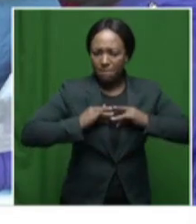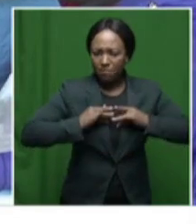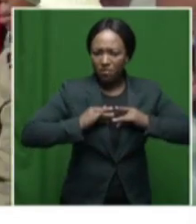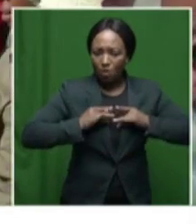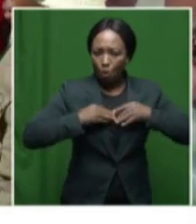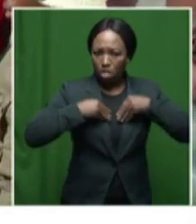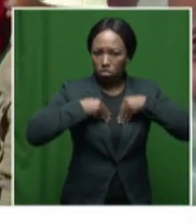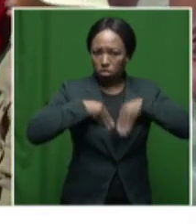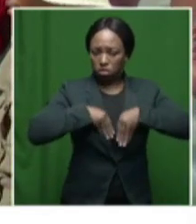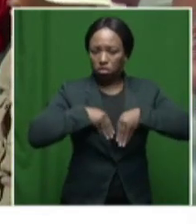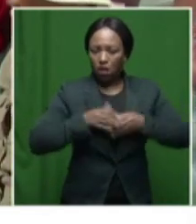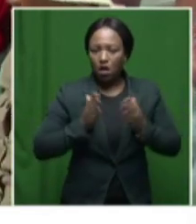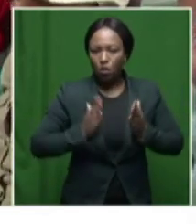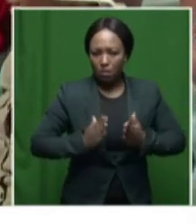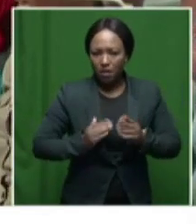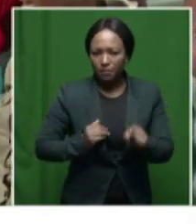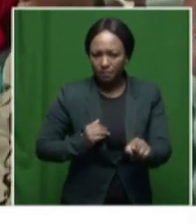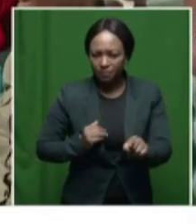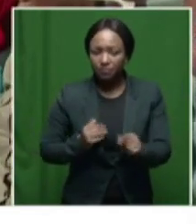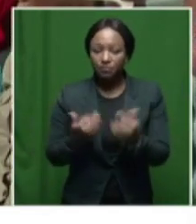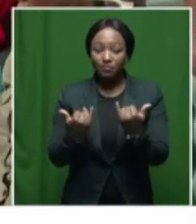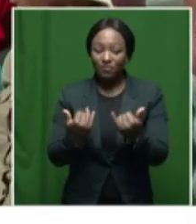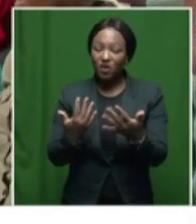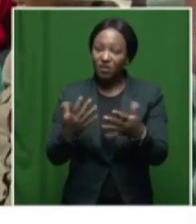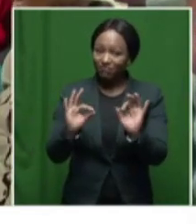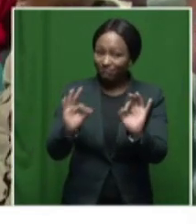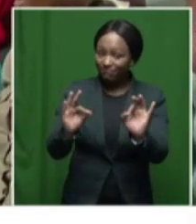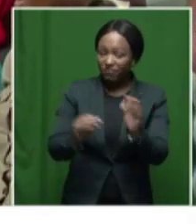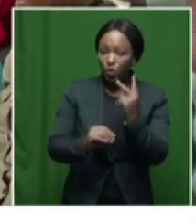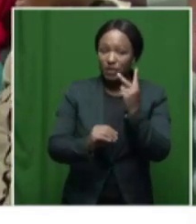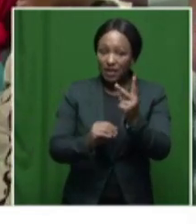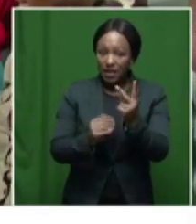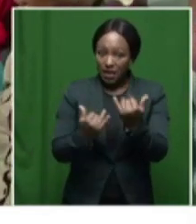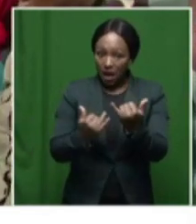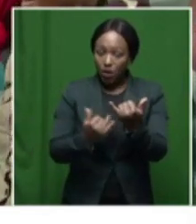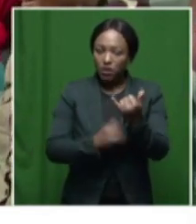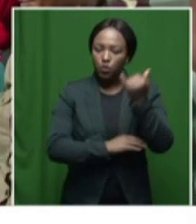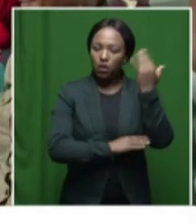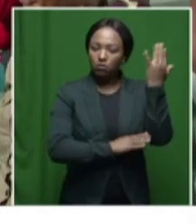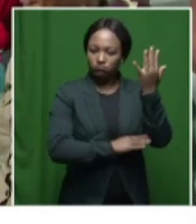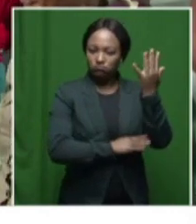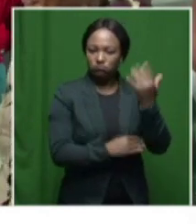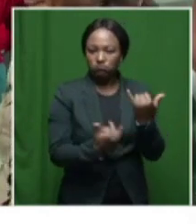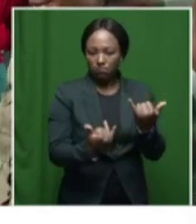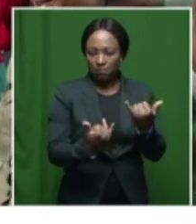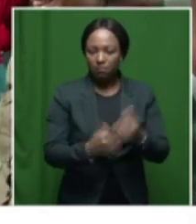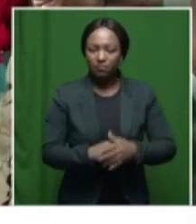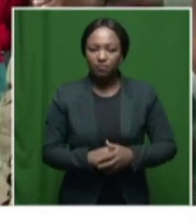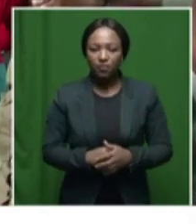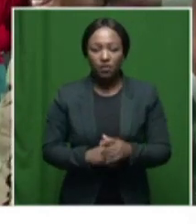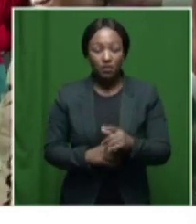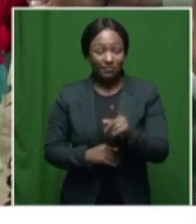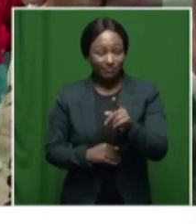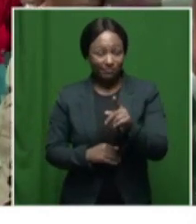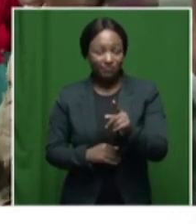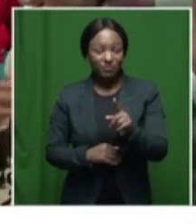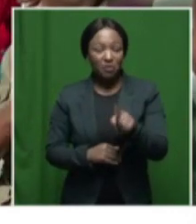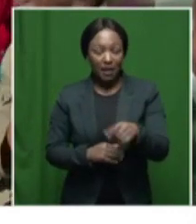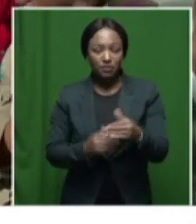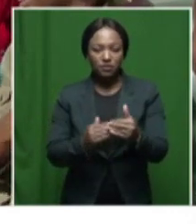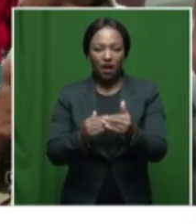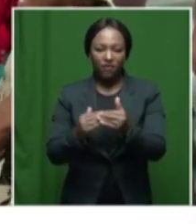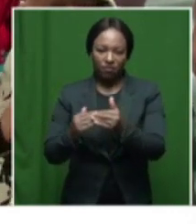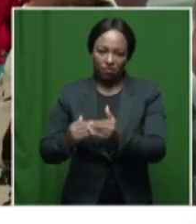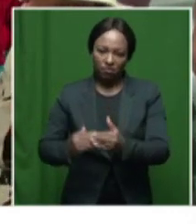And that's what we exactly seeing as I speak to you right now. And I think we need to be very careful. Seems to be a